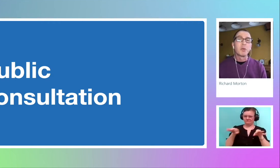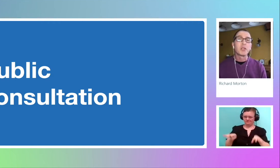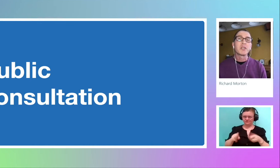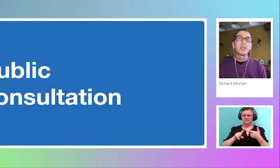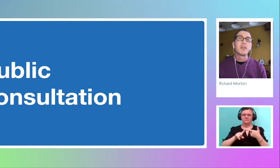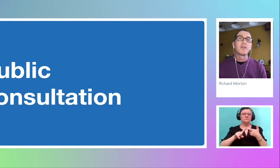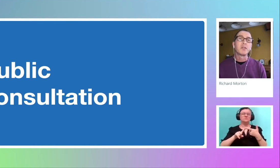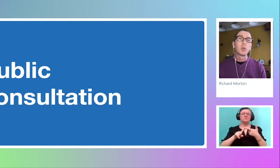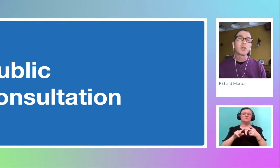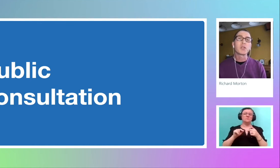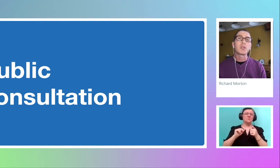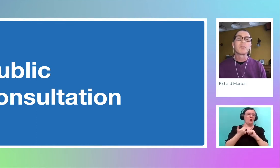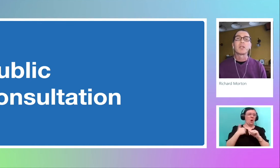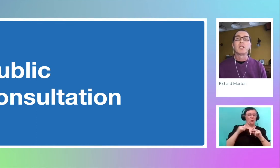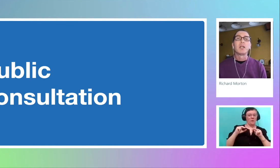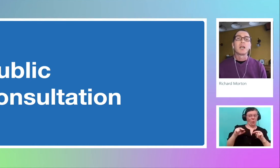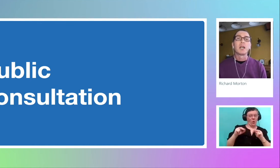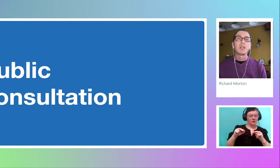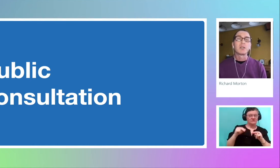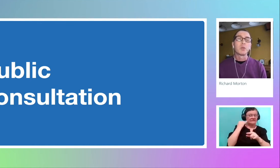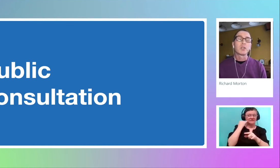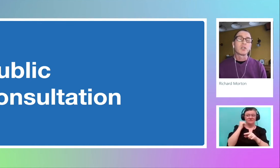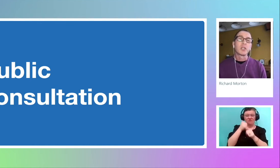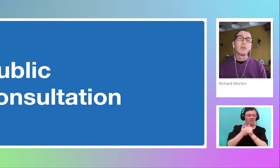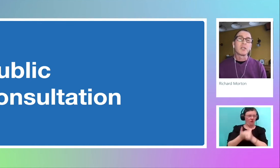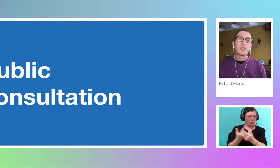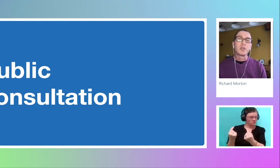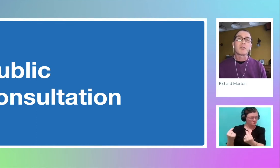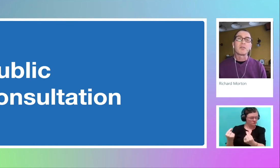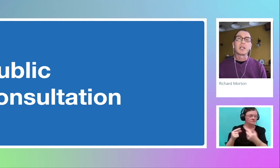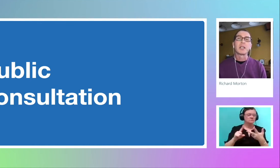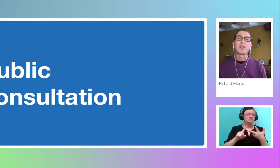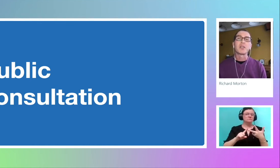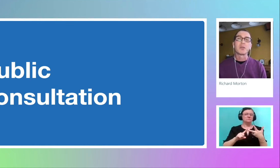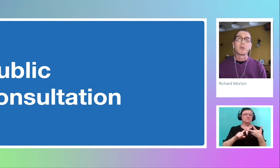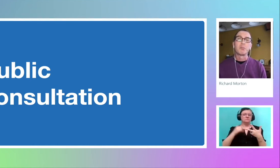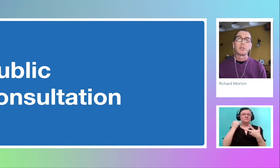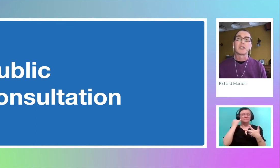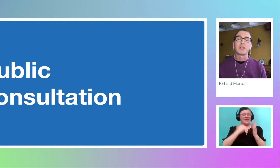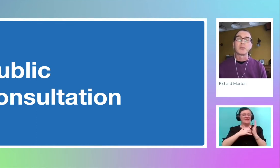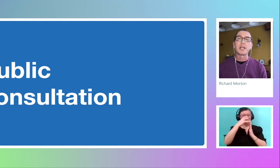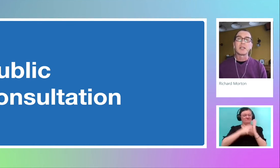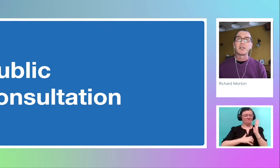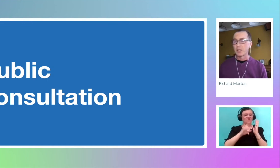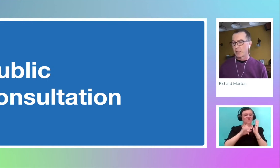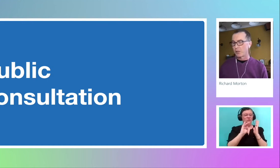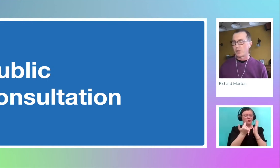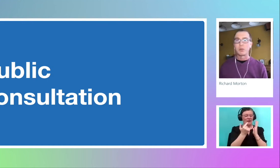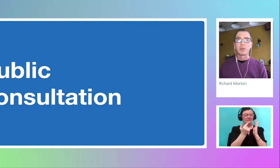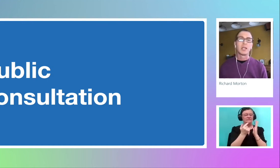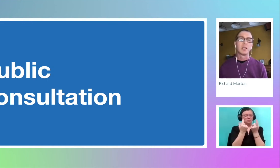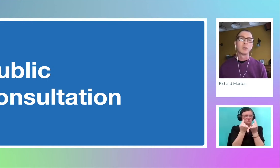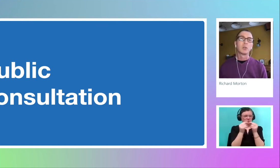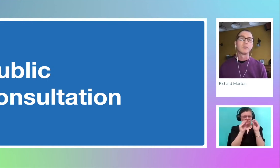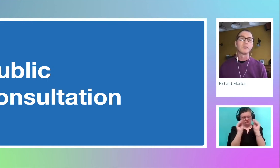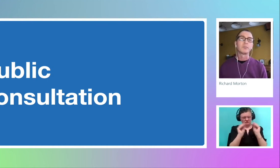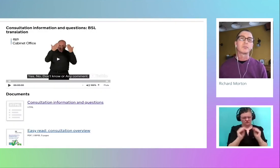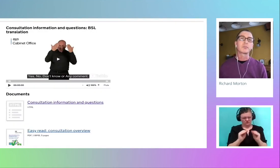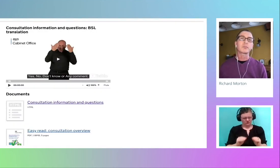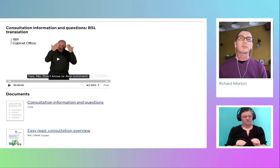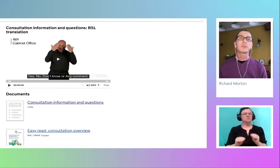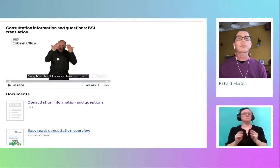should be monitored and enforced, and what should go into the draft regulations that would bring the directive into UK law.